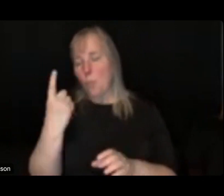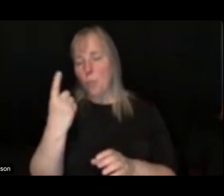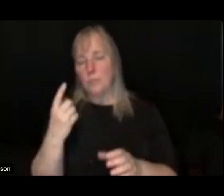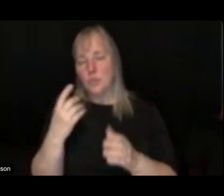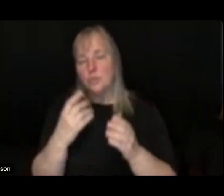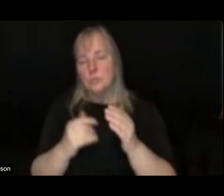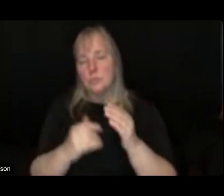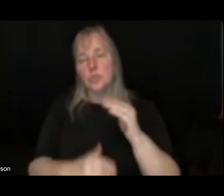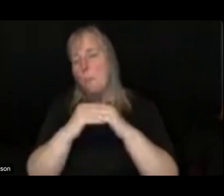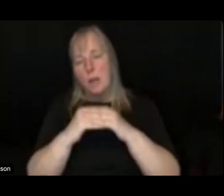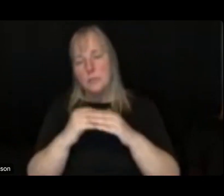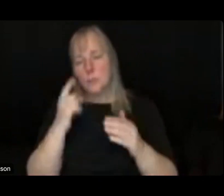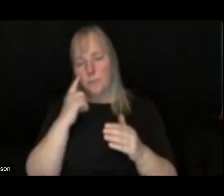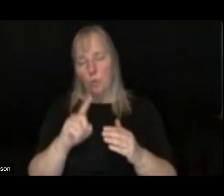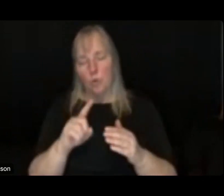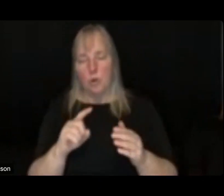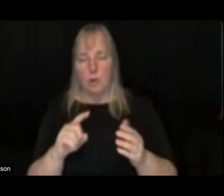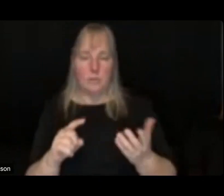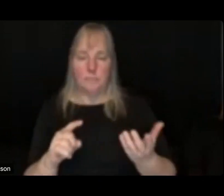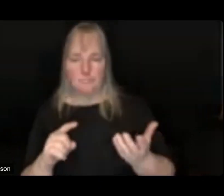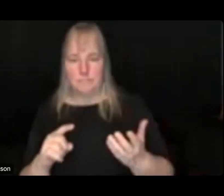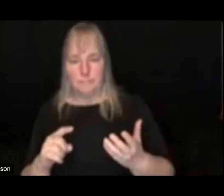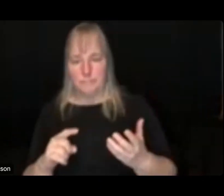opinion. I'm going to shut up.